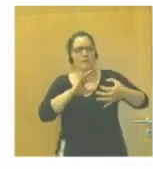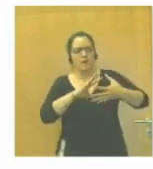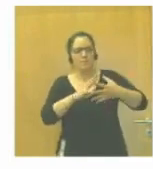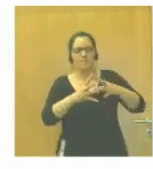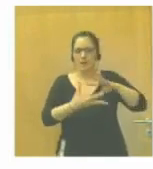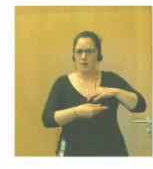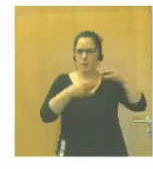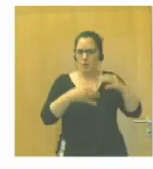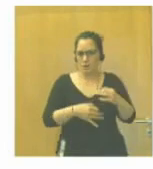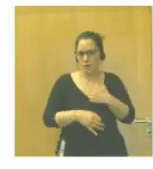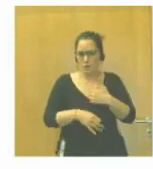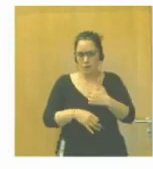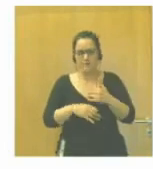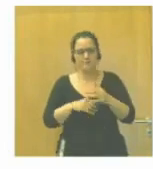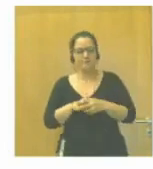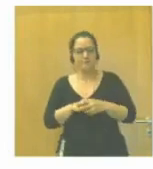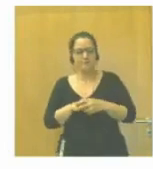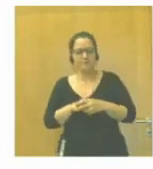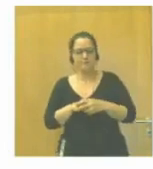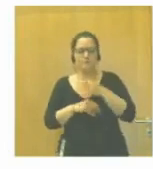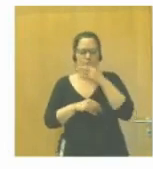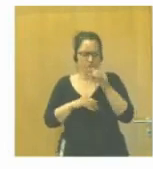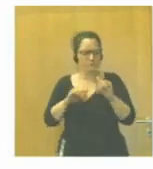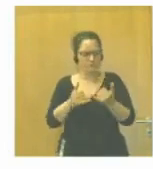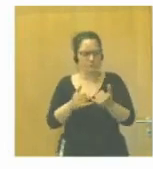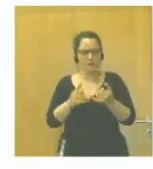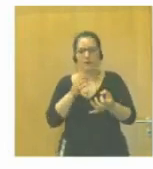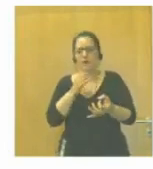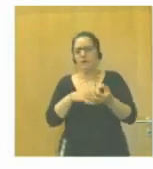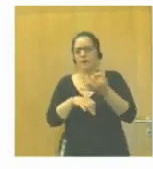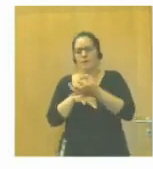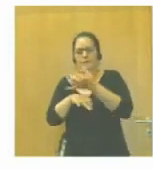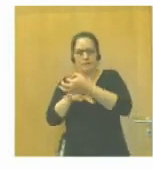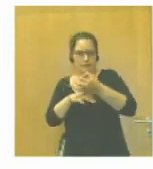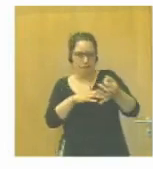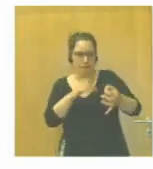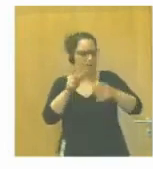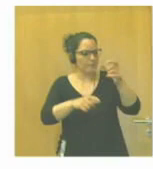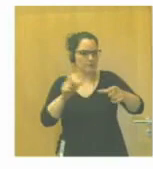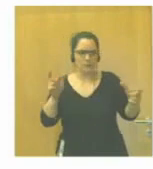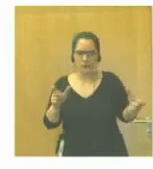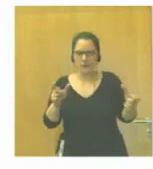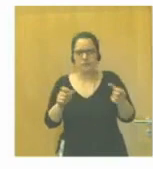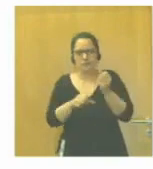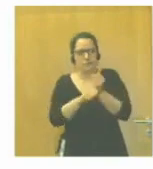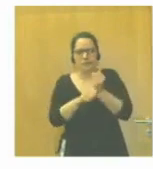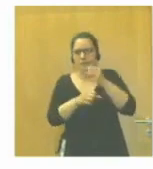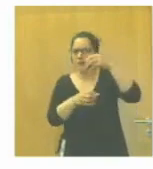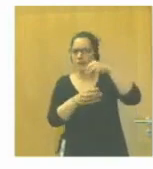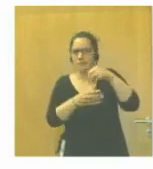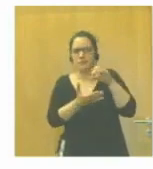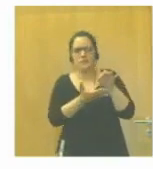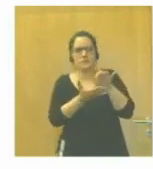So I've talked about training already. We have to ensure that that people who work in systems, regardless of what their role or responsibility